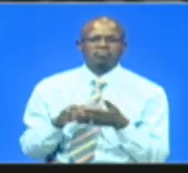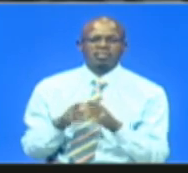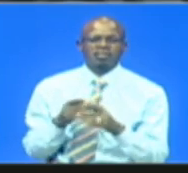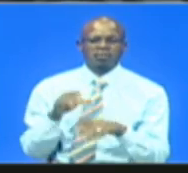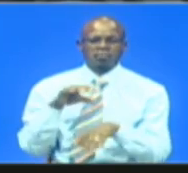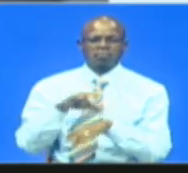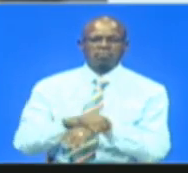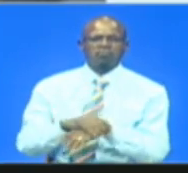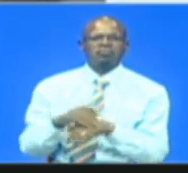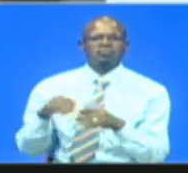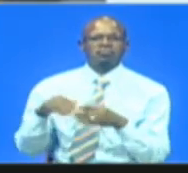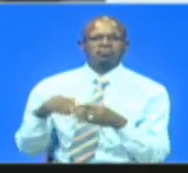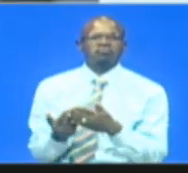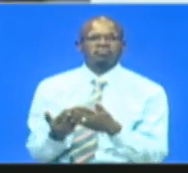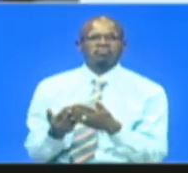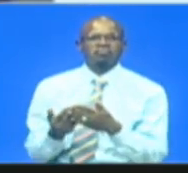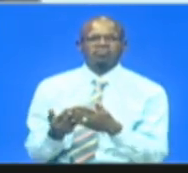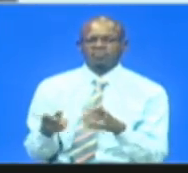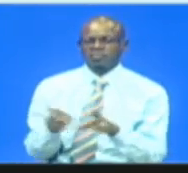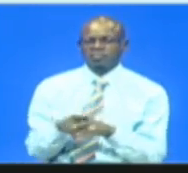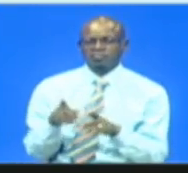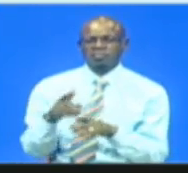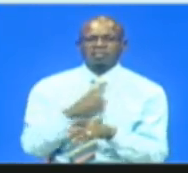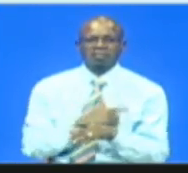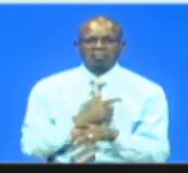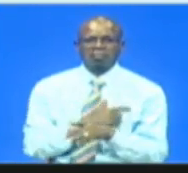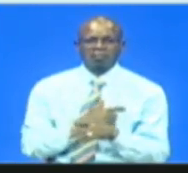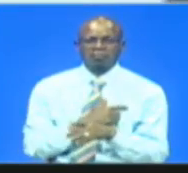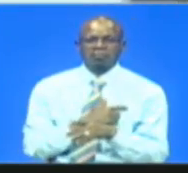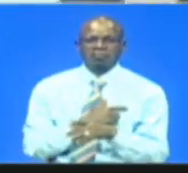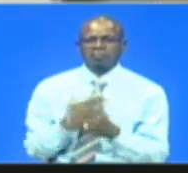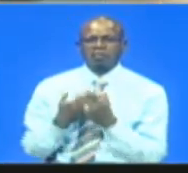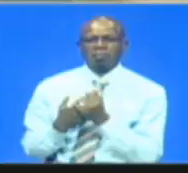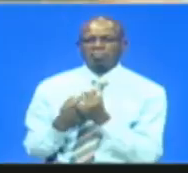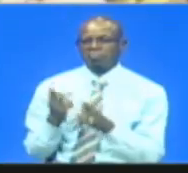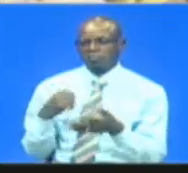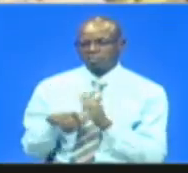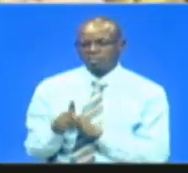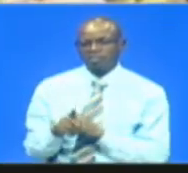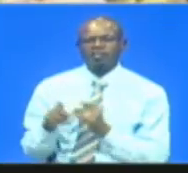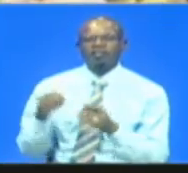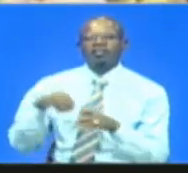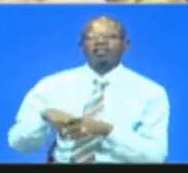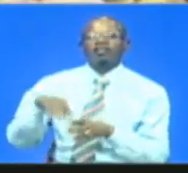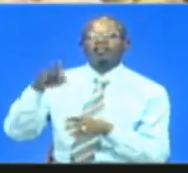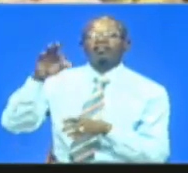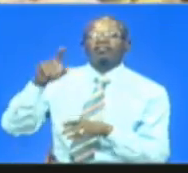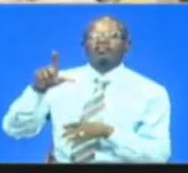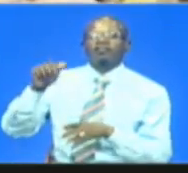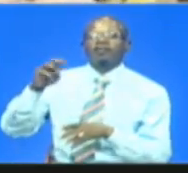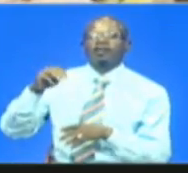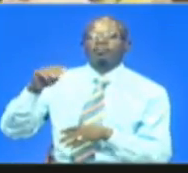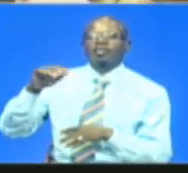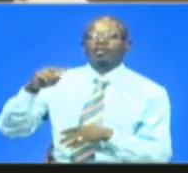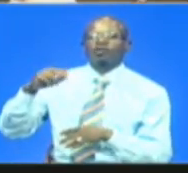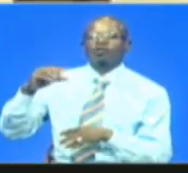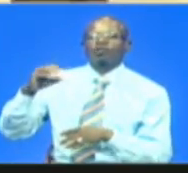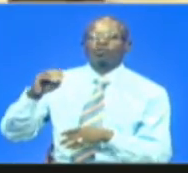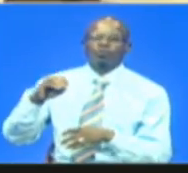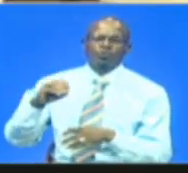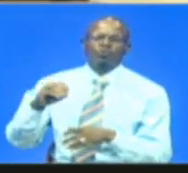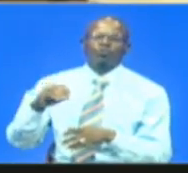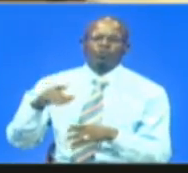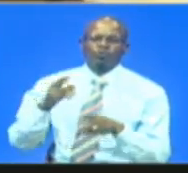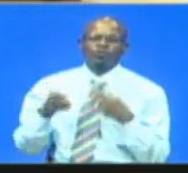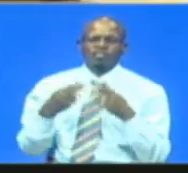details. A lucky couple checked into the Pride Inn Flamingo Hotel after winning an all-expense-paid trip to the coast,